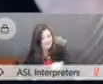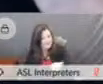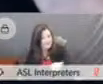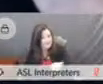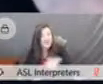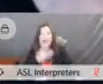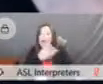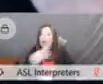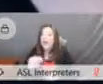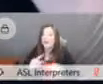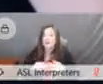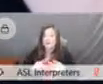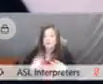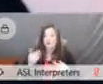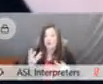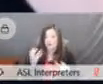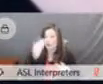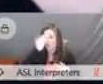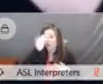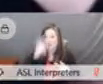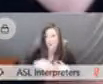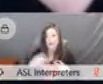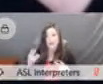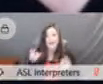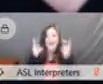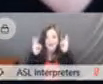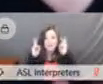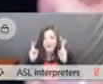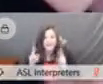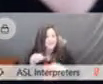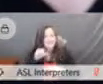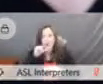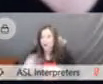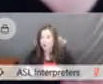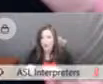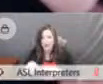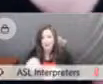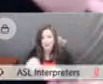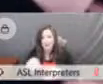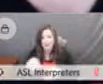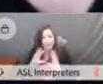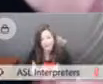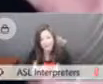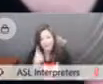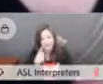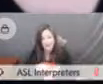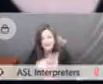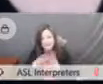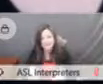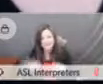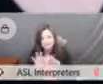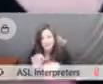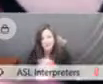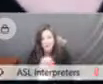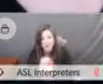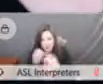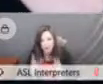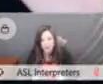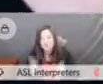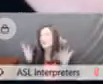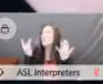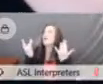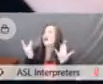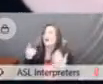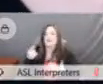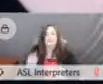really want to hear an answer on this because hairstylists are not in the group of essential workers. Why is that when